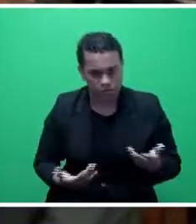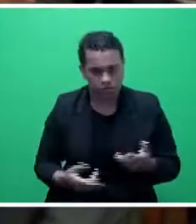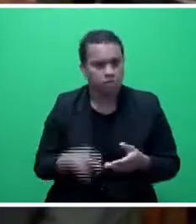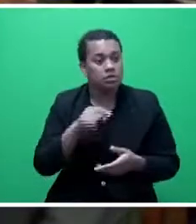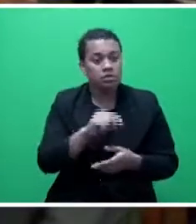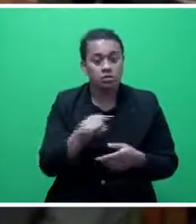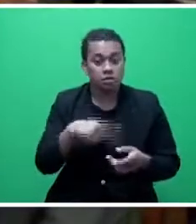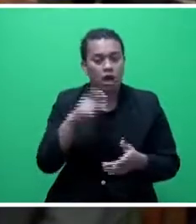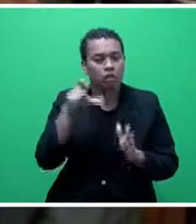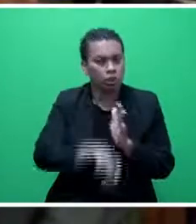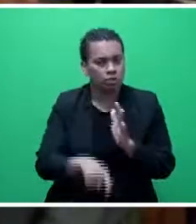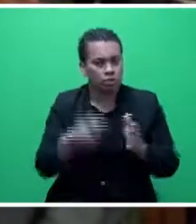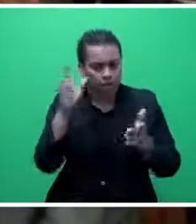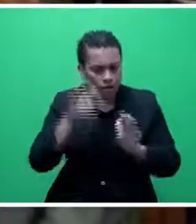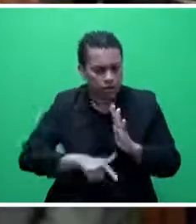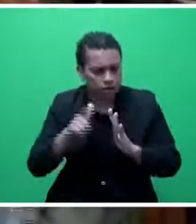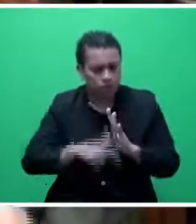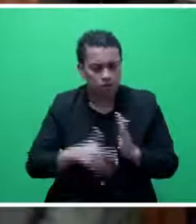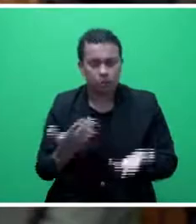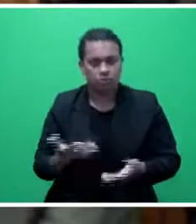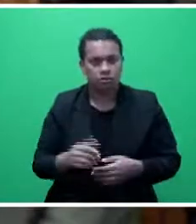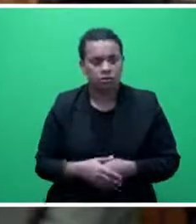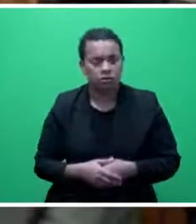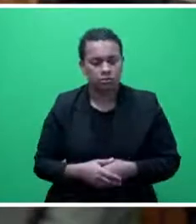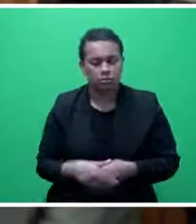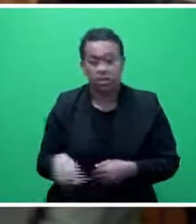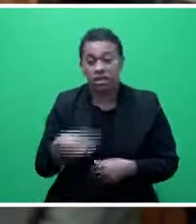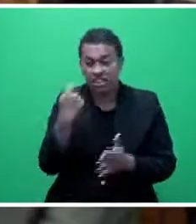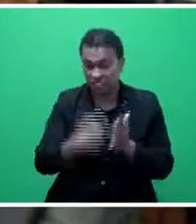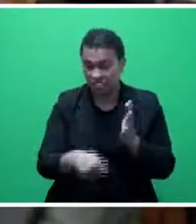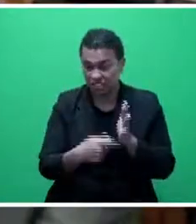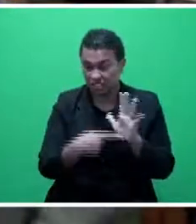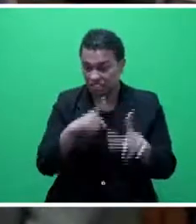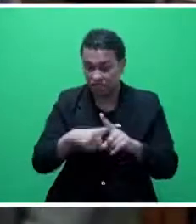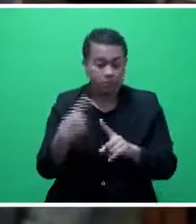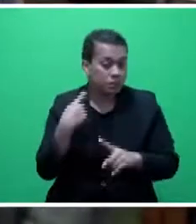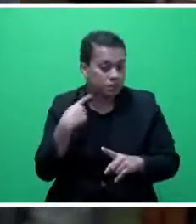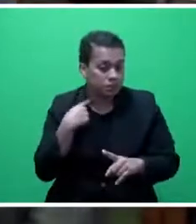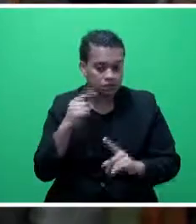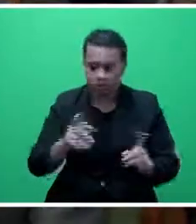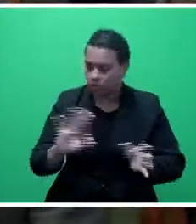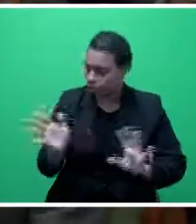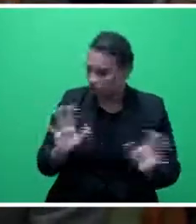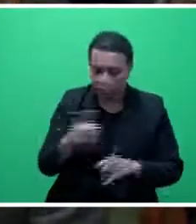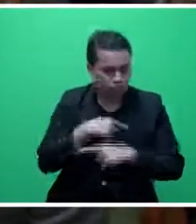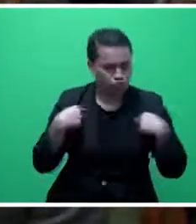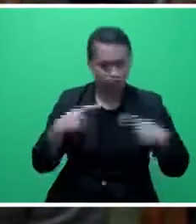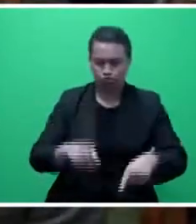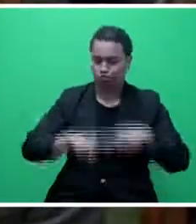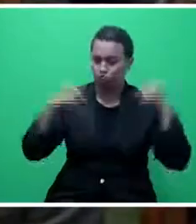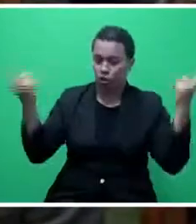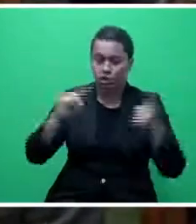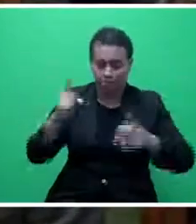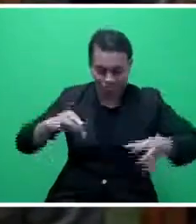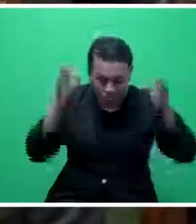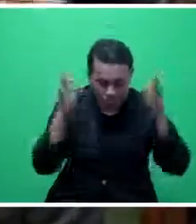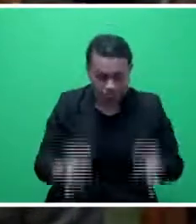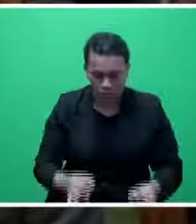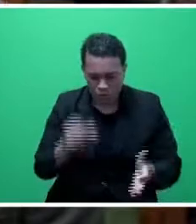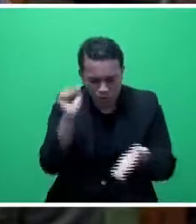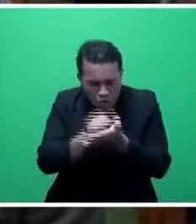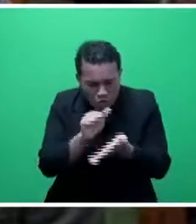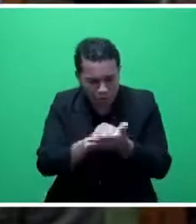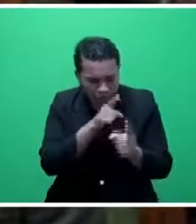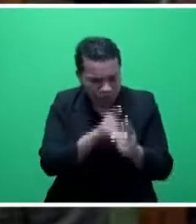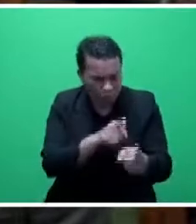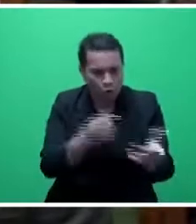simply trying to do is make sure that the economy and the policy decisions made in the economy is actually the correct